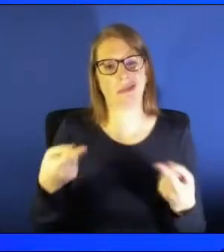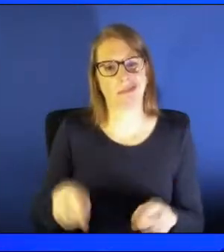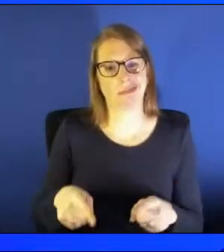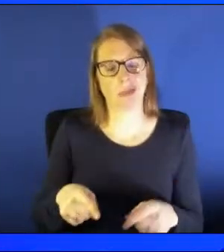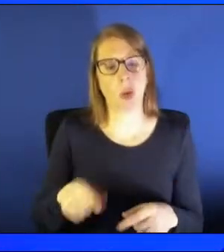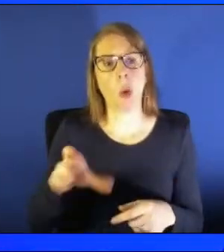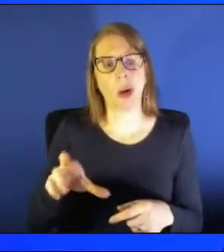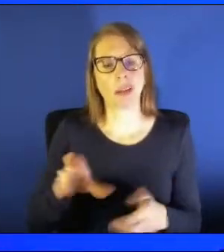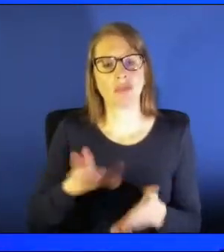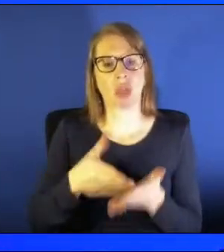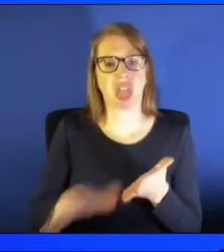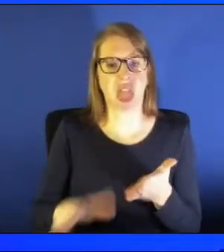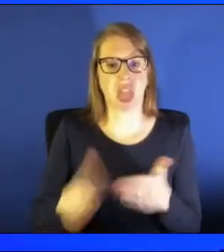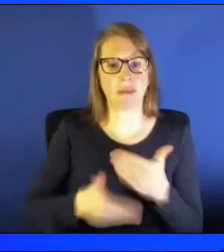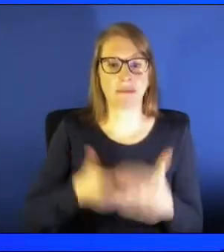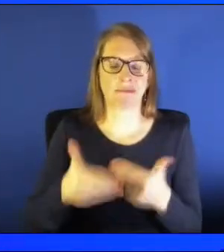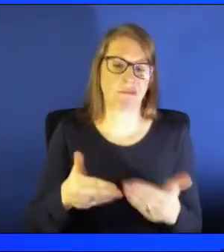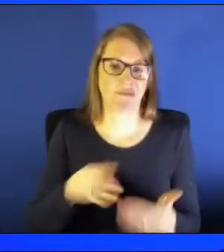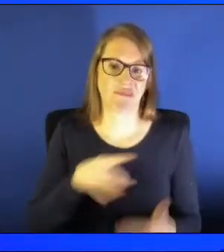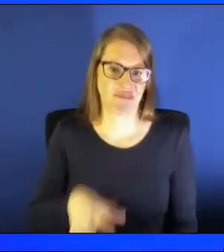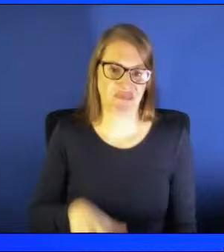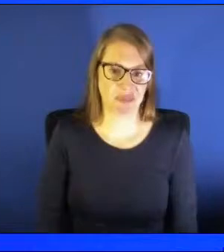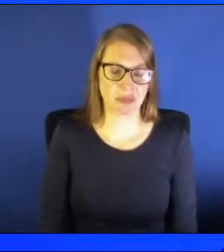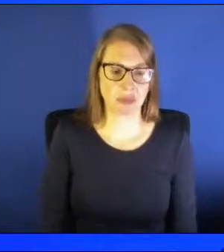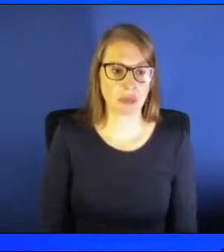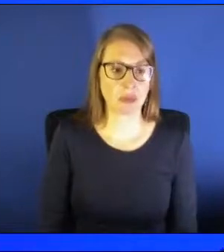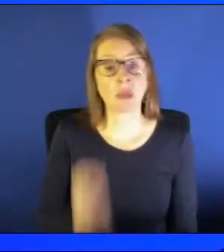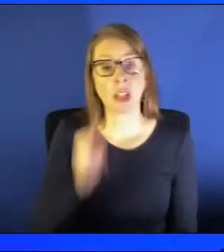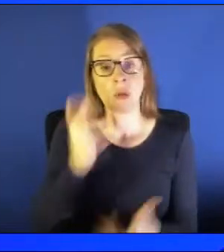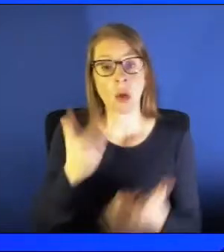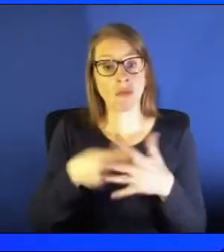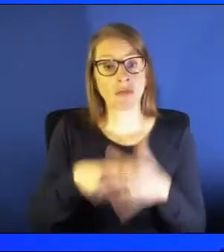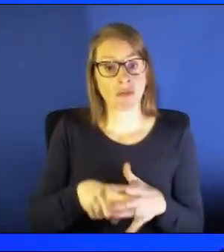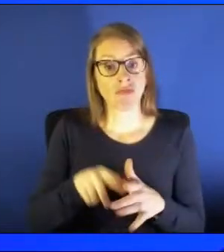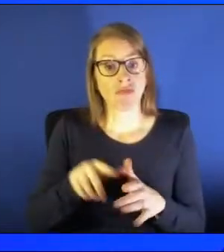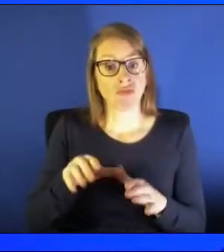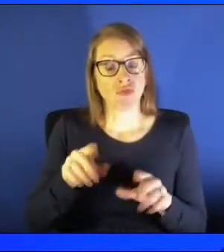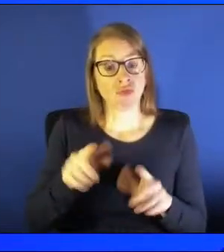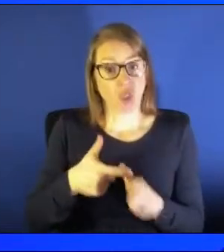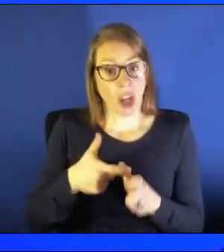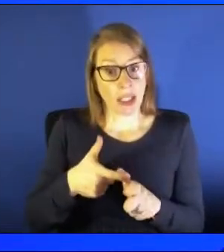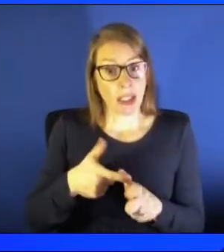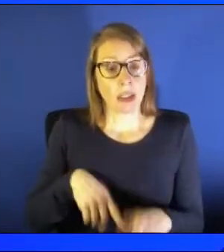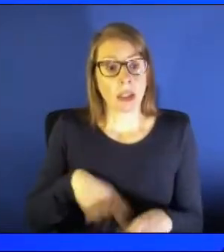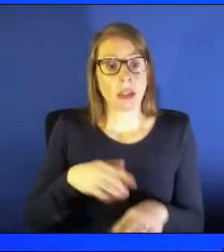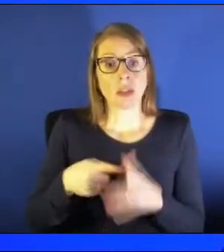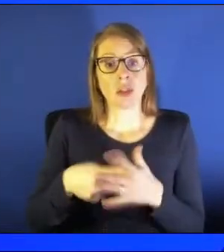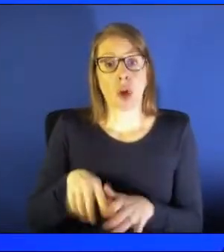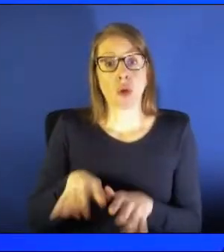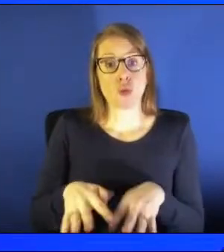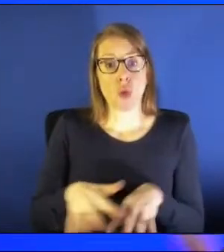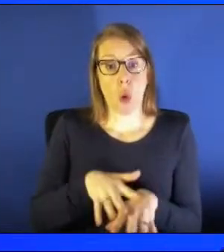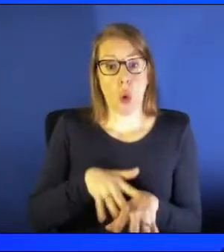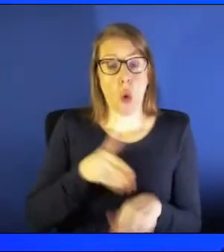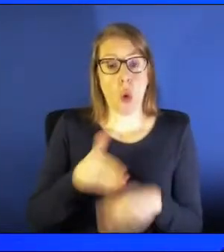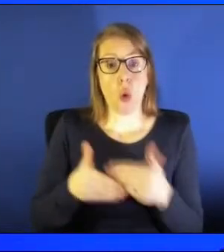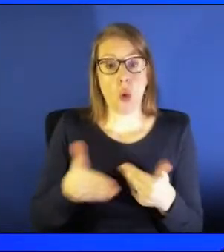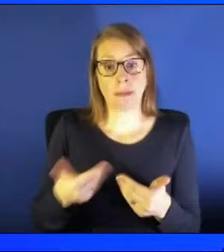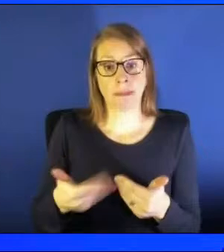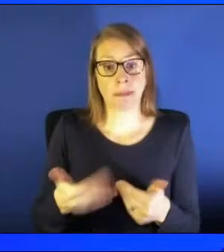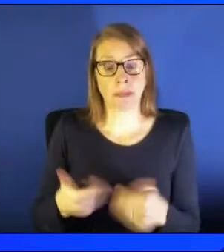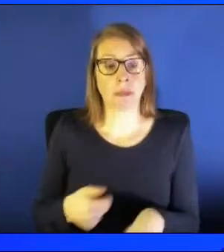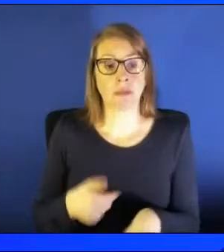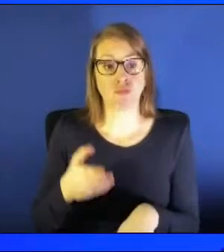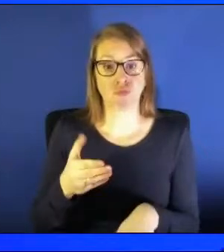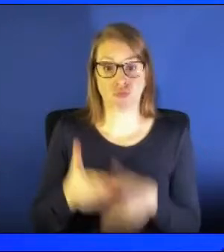it's something that you really want to start doing, running, start out slow, start out easy, and then kind of gradually increase